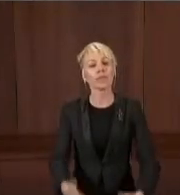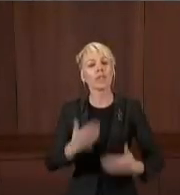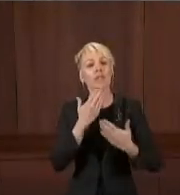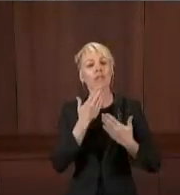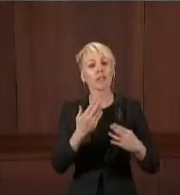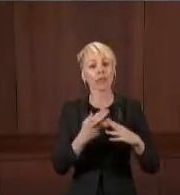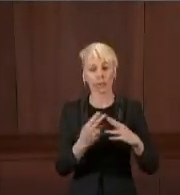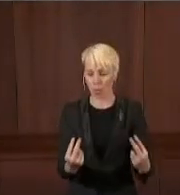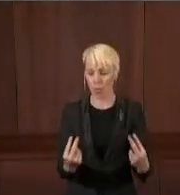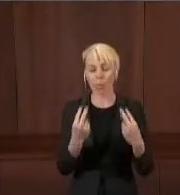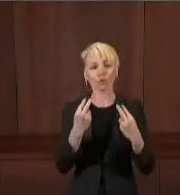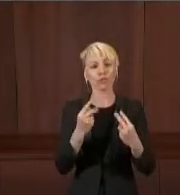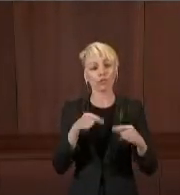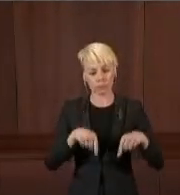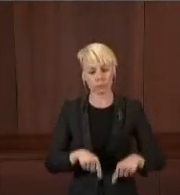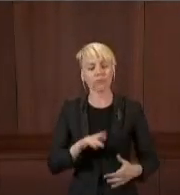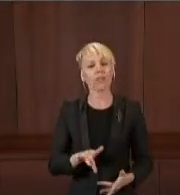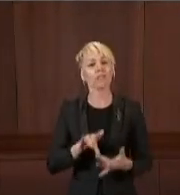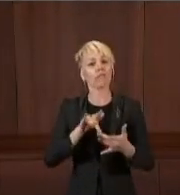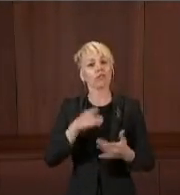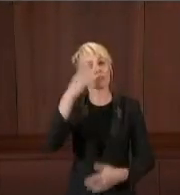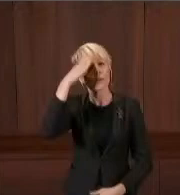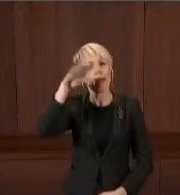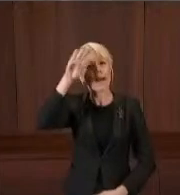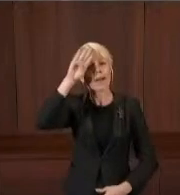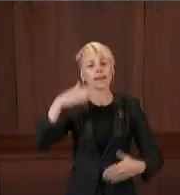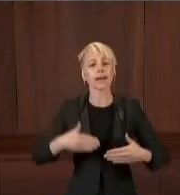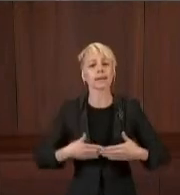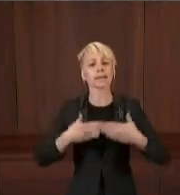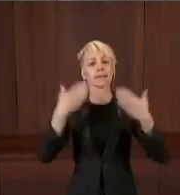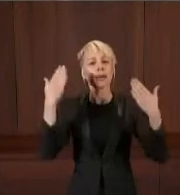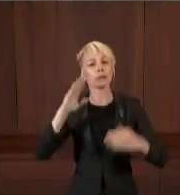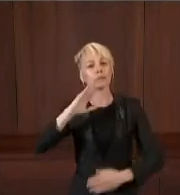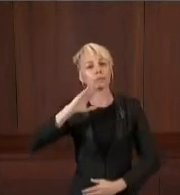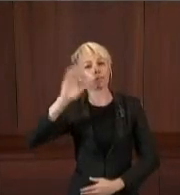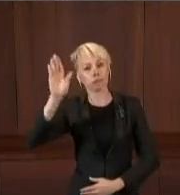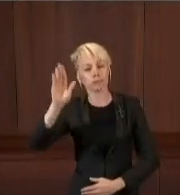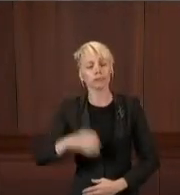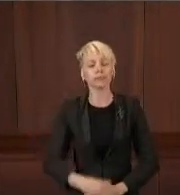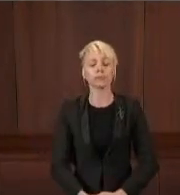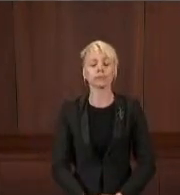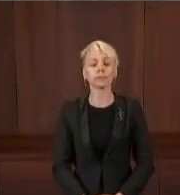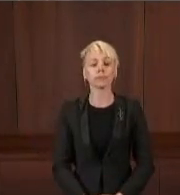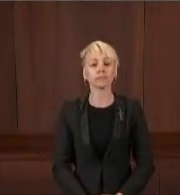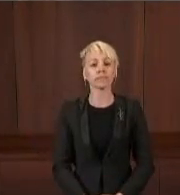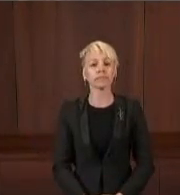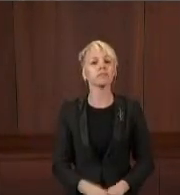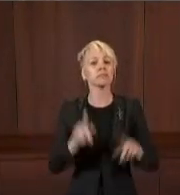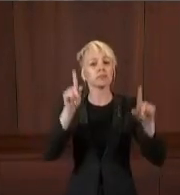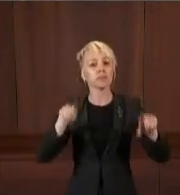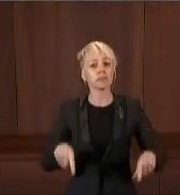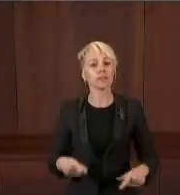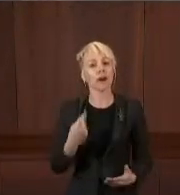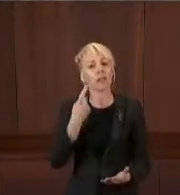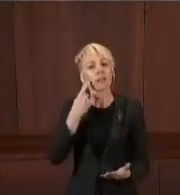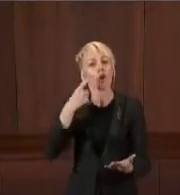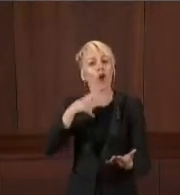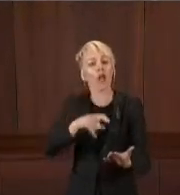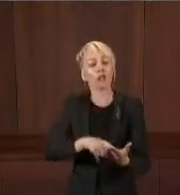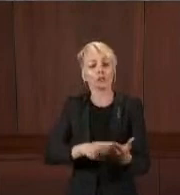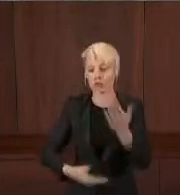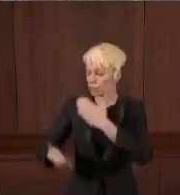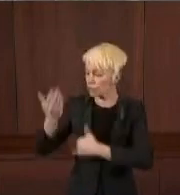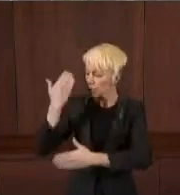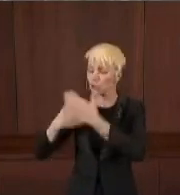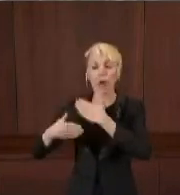the official New South Wales Anzac Day service. I'd like to begin today's service by acknowledging the traditional owners of the land